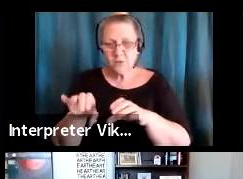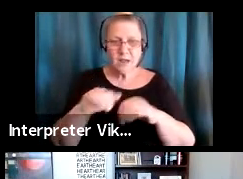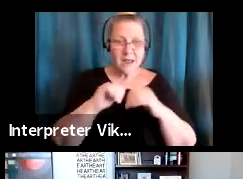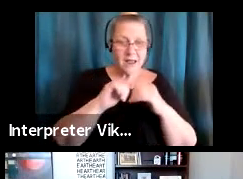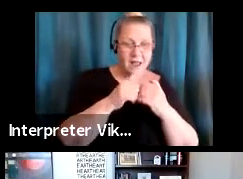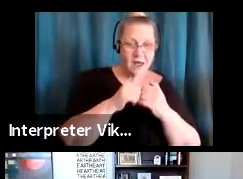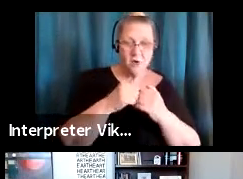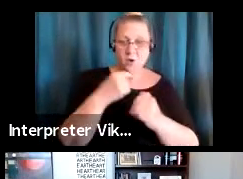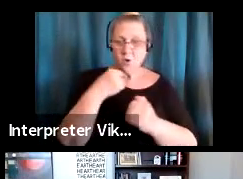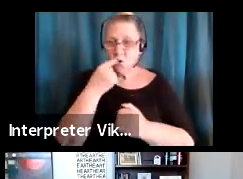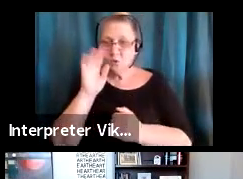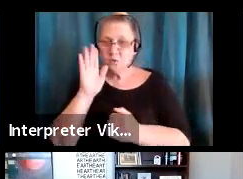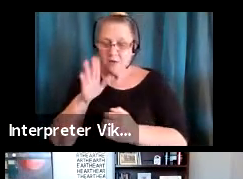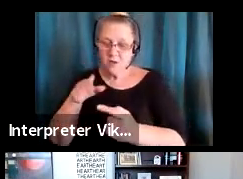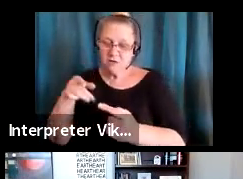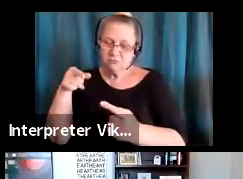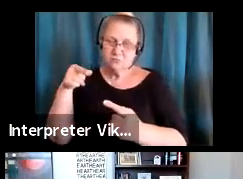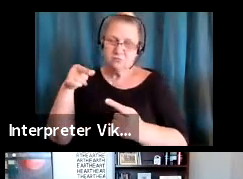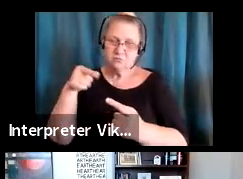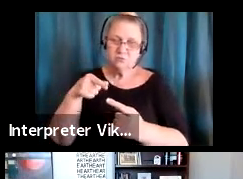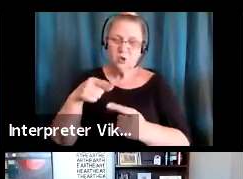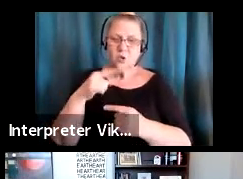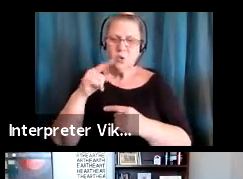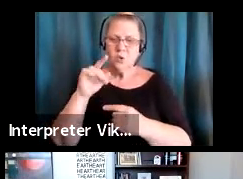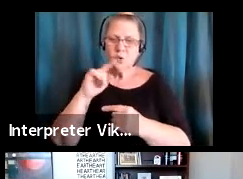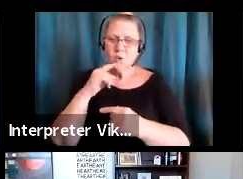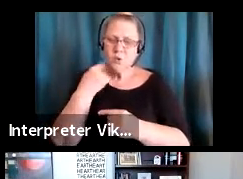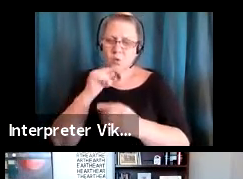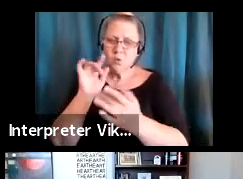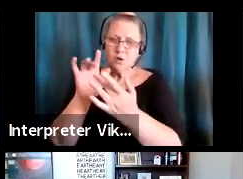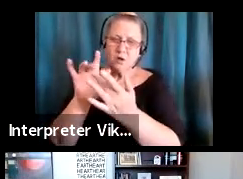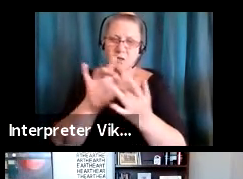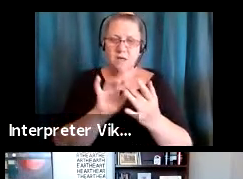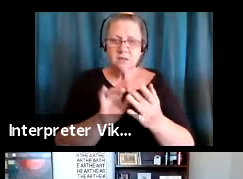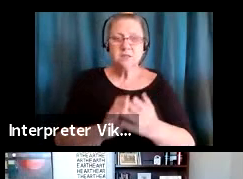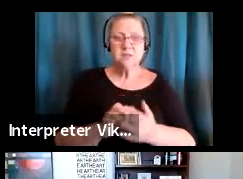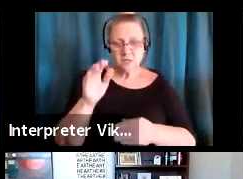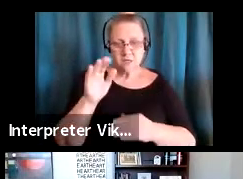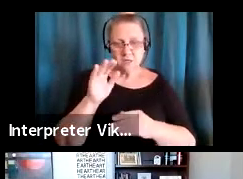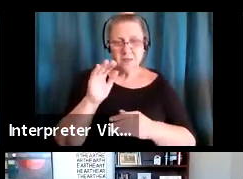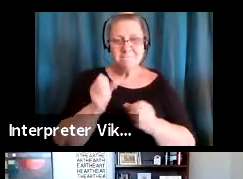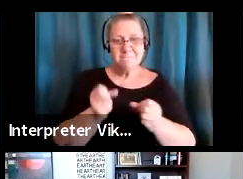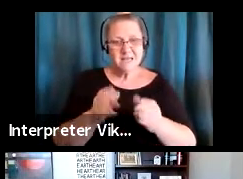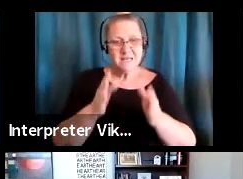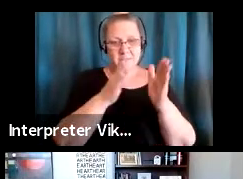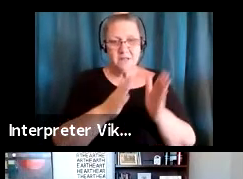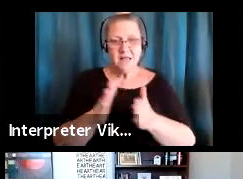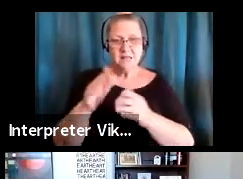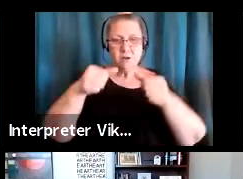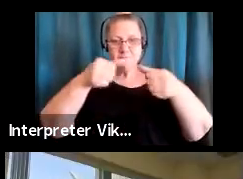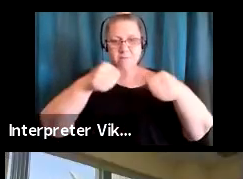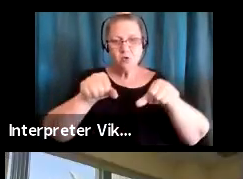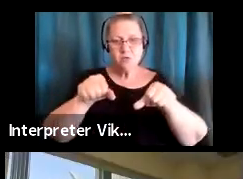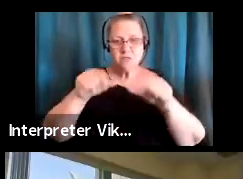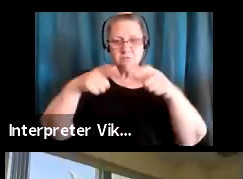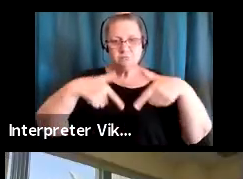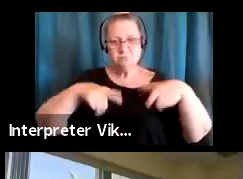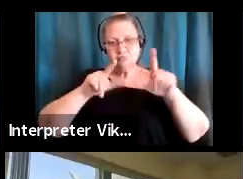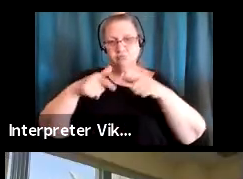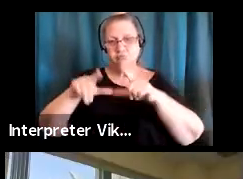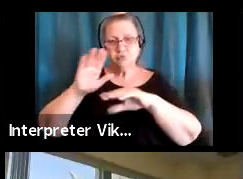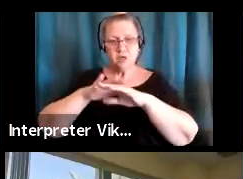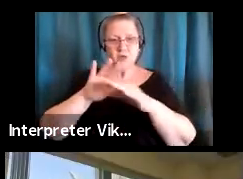they're going to target. And so if you all have a chance to go to our website, many of these plans are posted so you can see some of the innovative